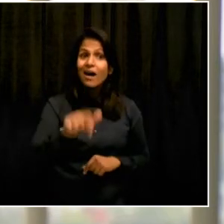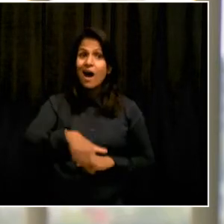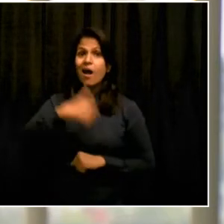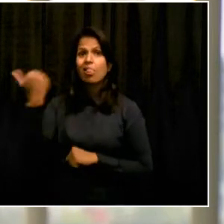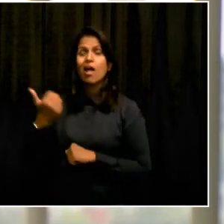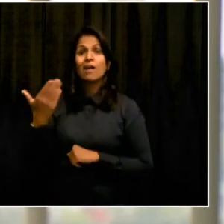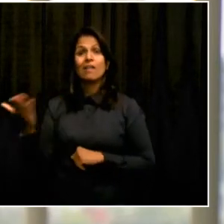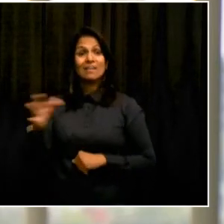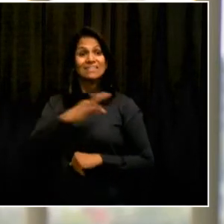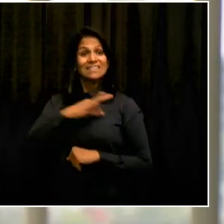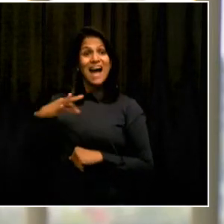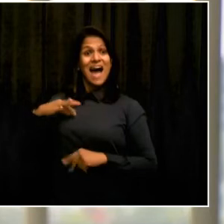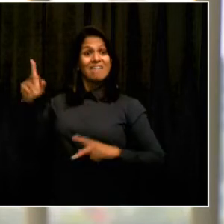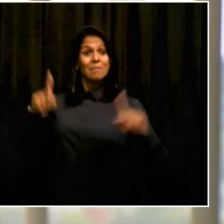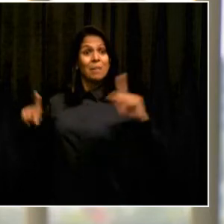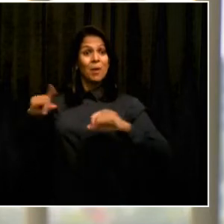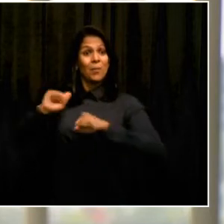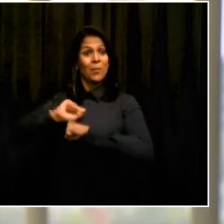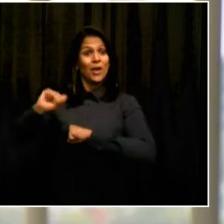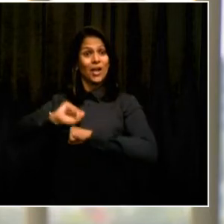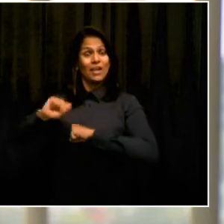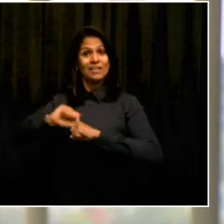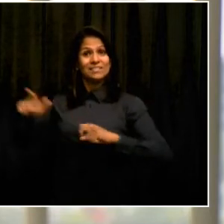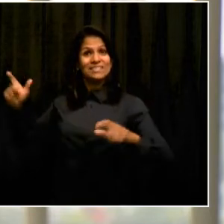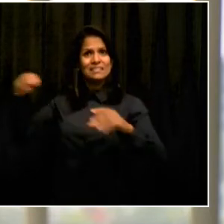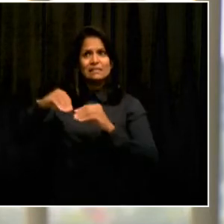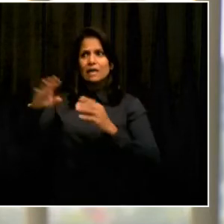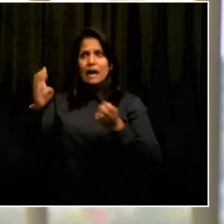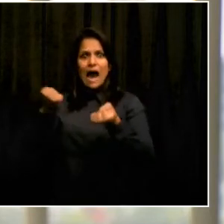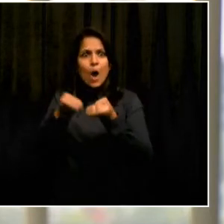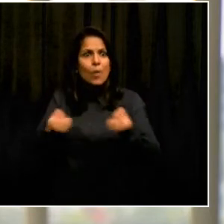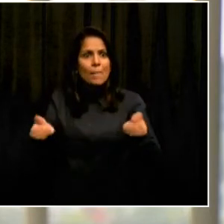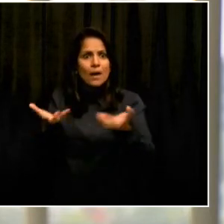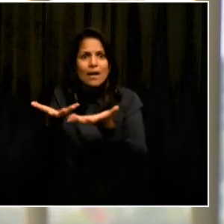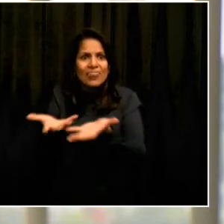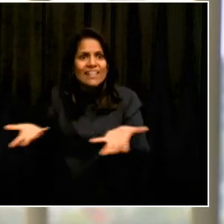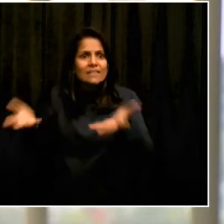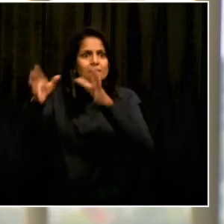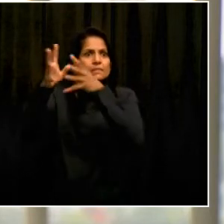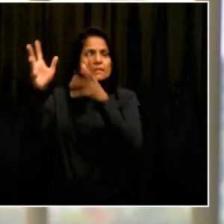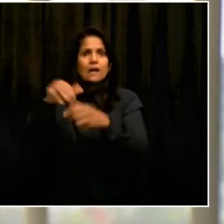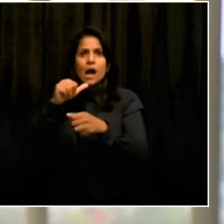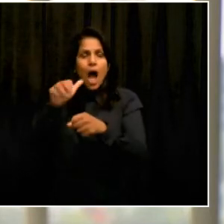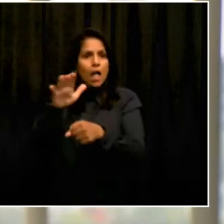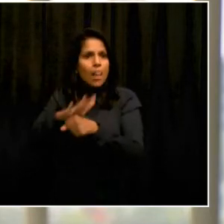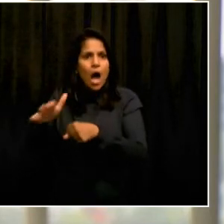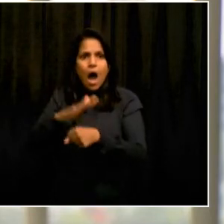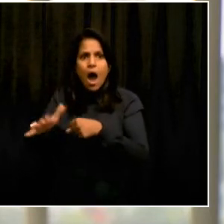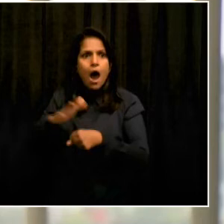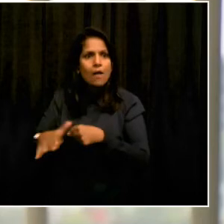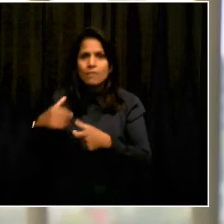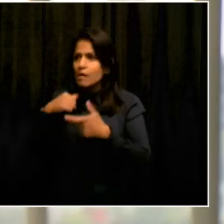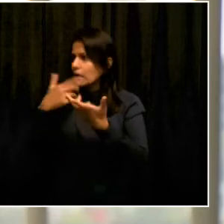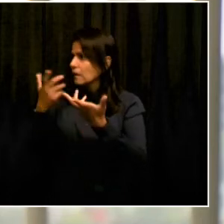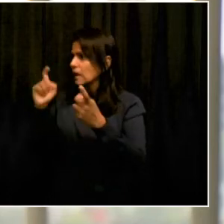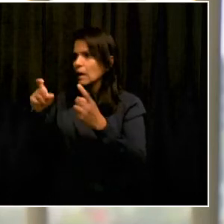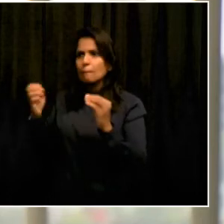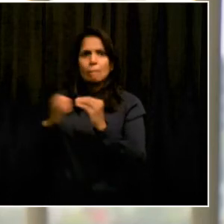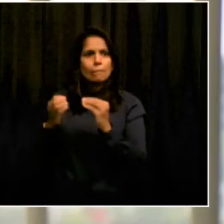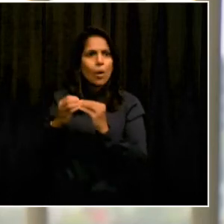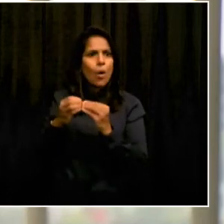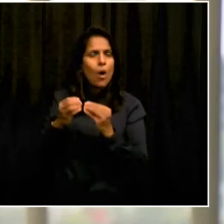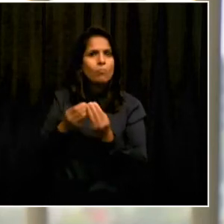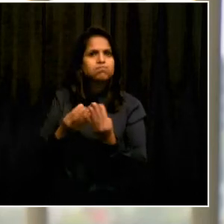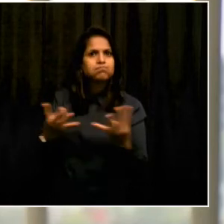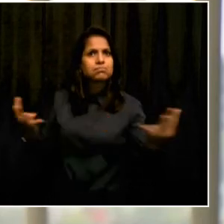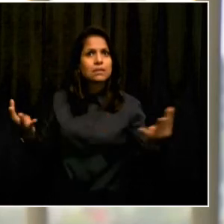point, we're opening a COVID center, thanks to the mayor, that's just blocks away from Elmhurst, and that COVID center is